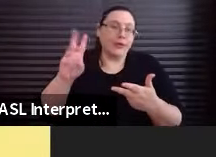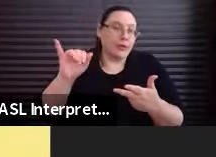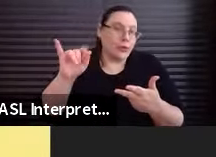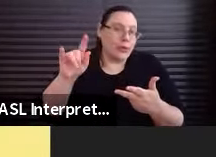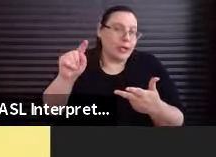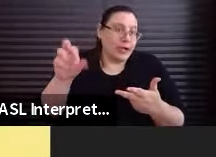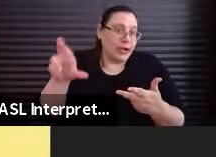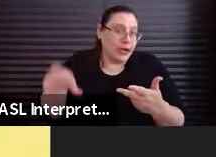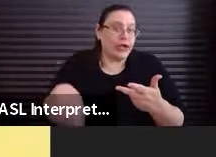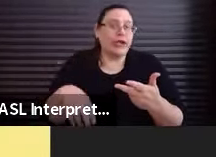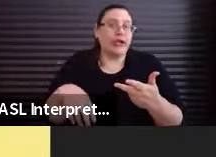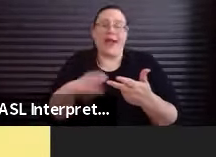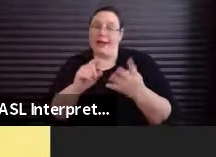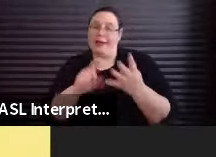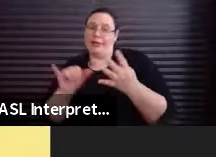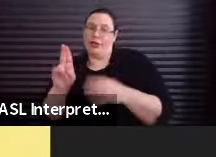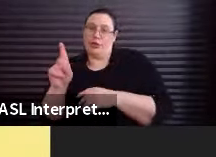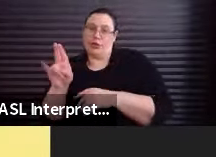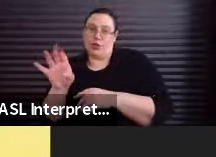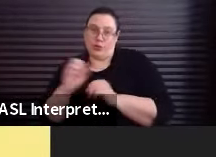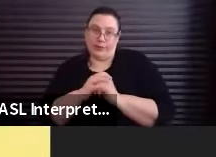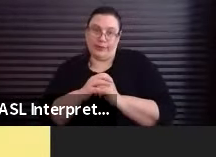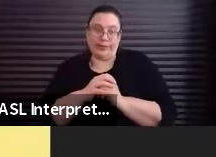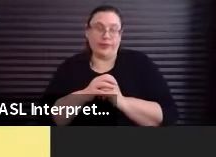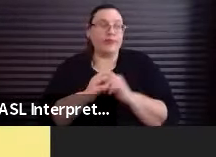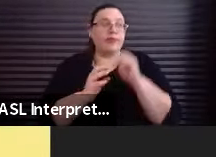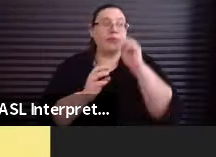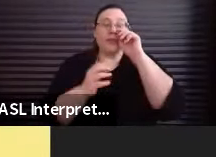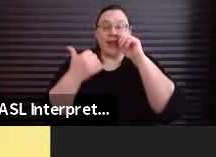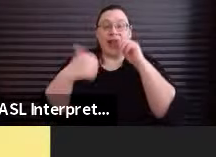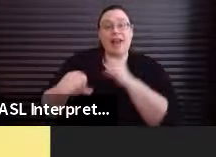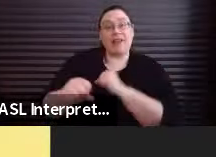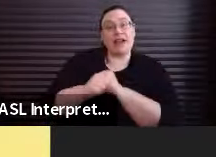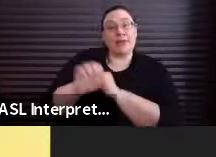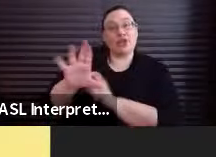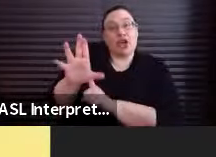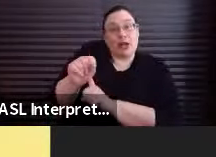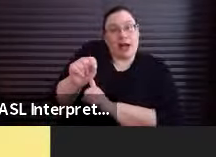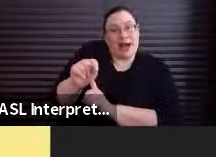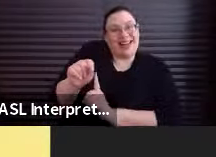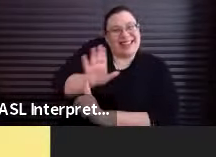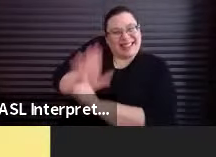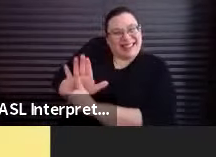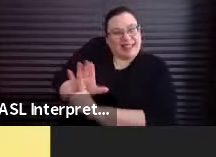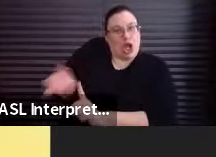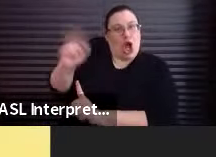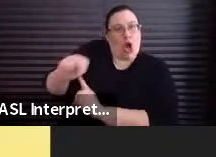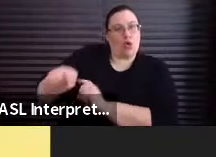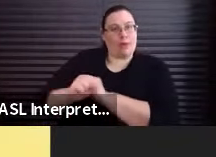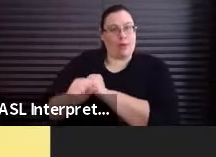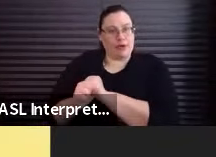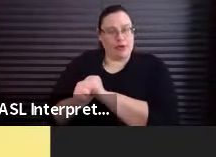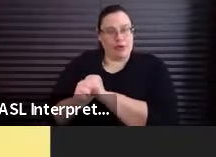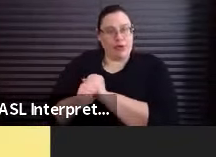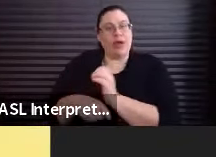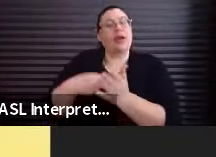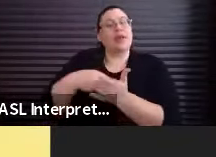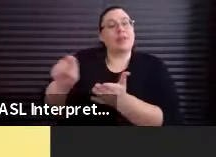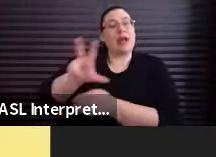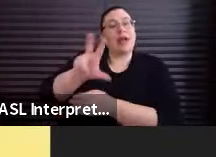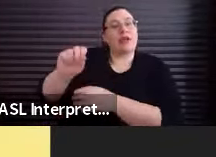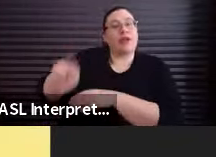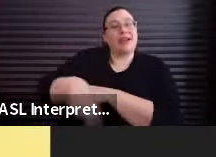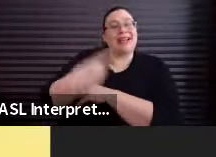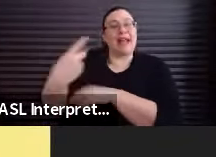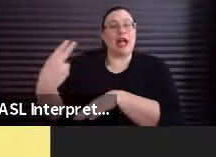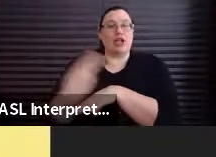and on YouTube. They're allowed, every commercial cut is its own commercial. They're paid in 30-day use